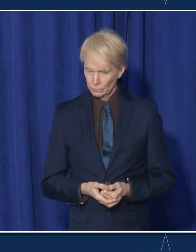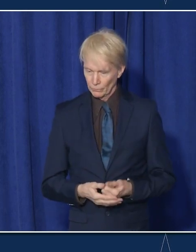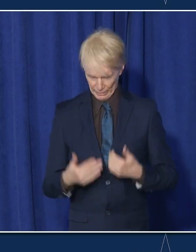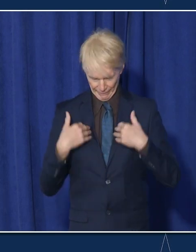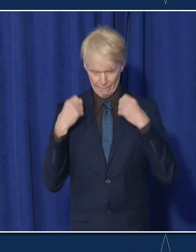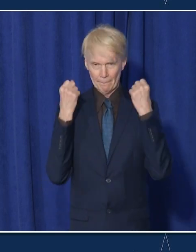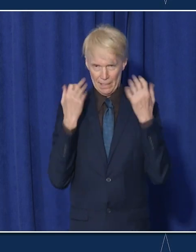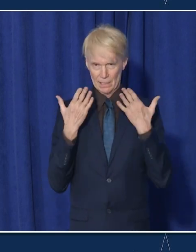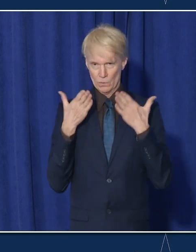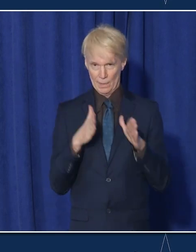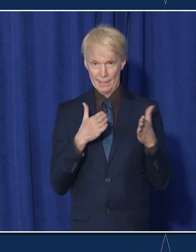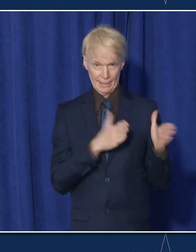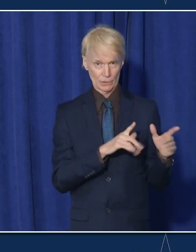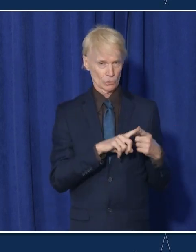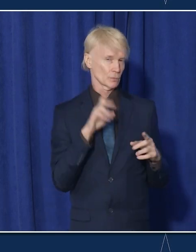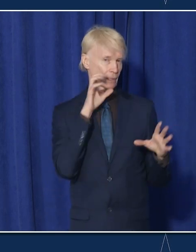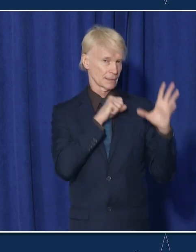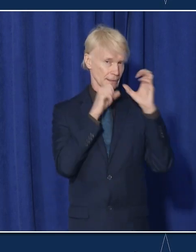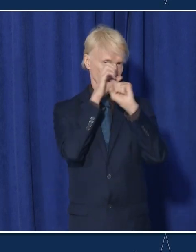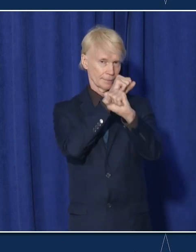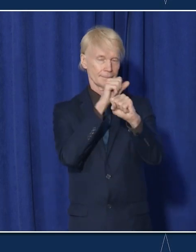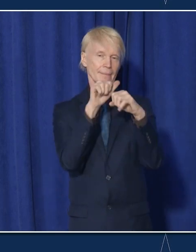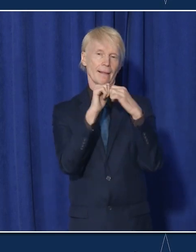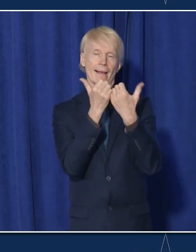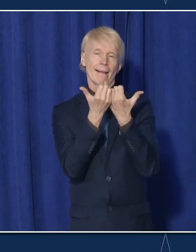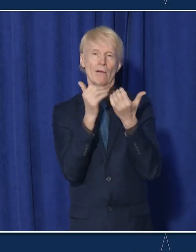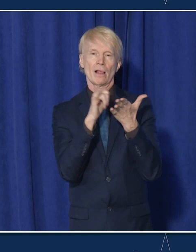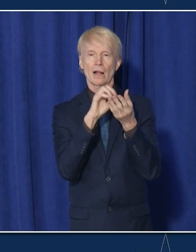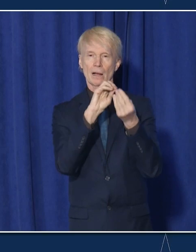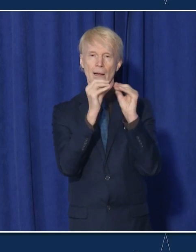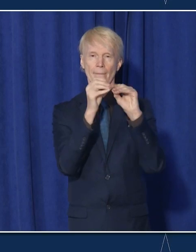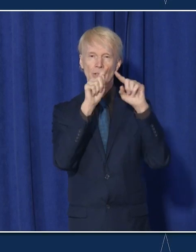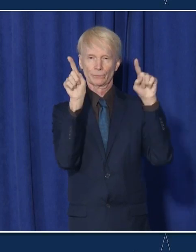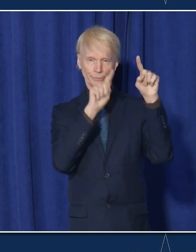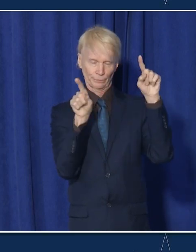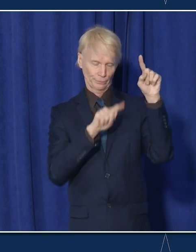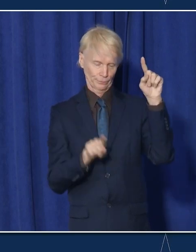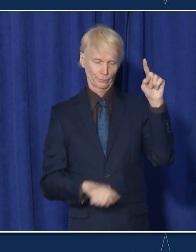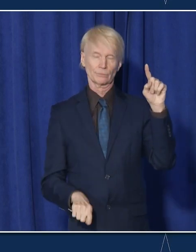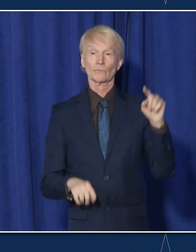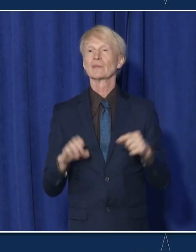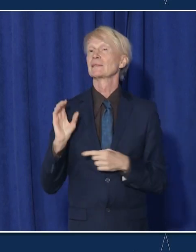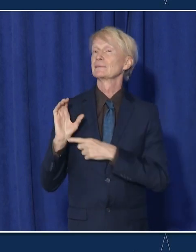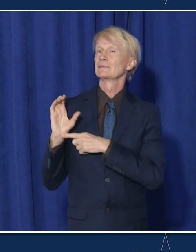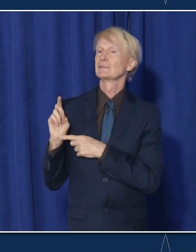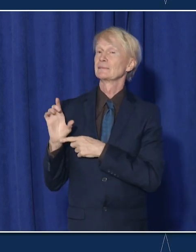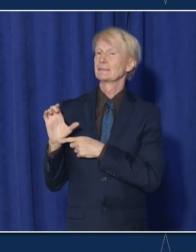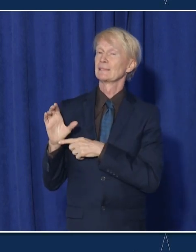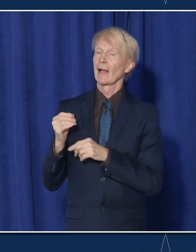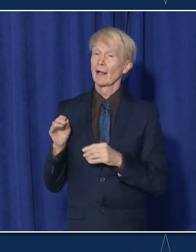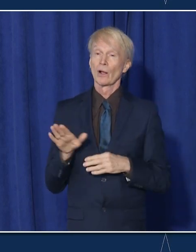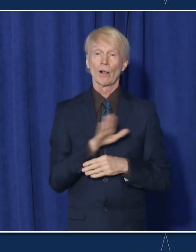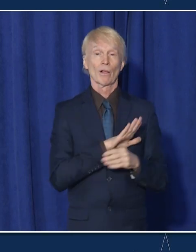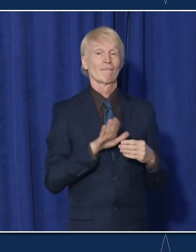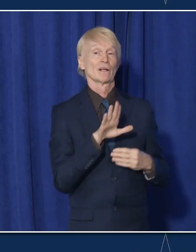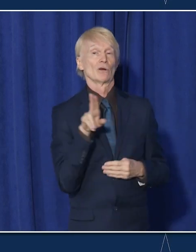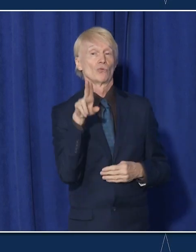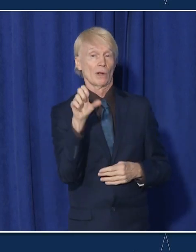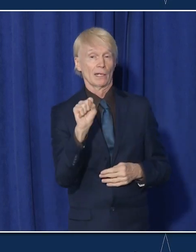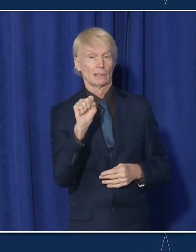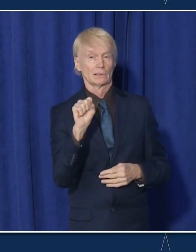ways to sort of think about this and estimate this. One thing is the CDC and sort of across the country, they've been looking